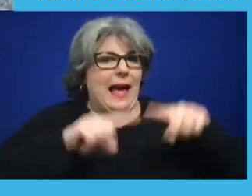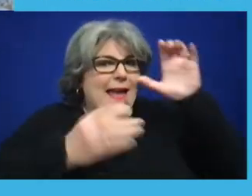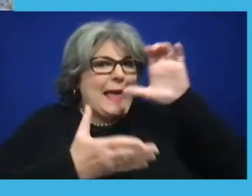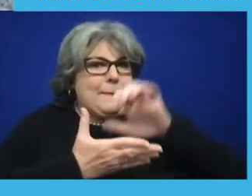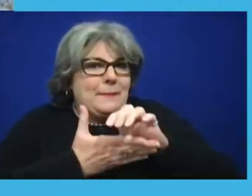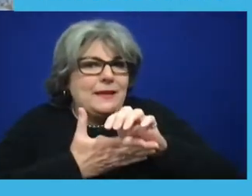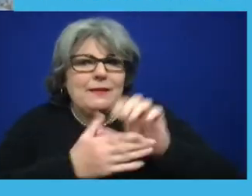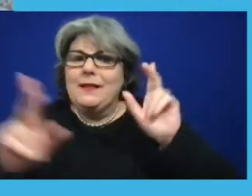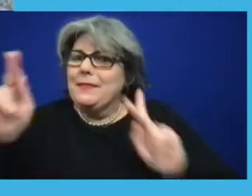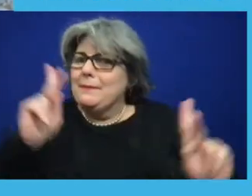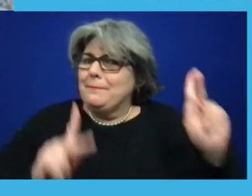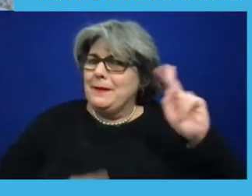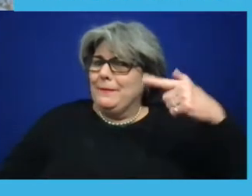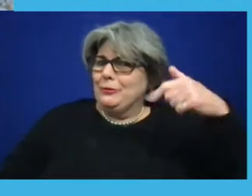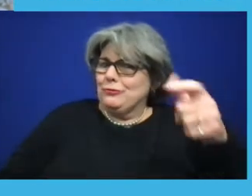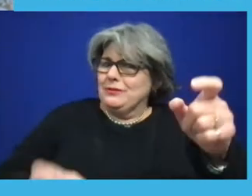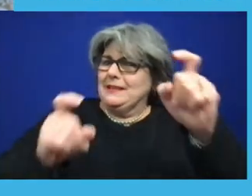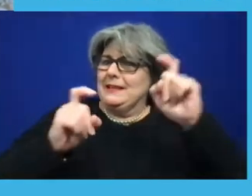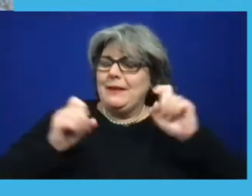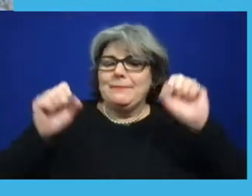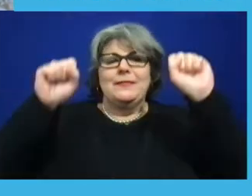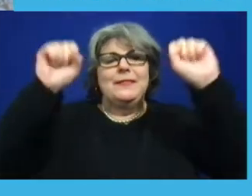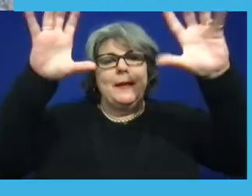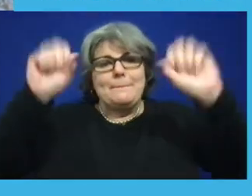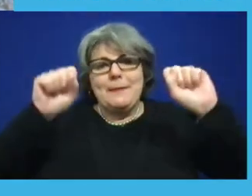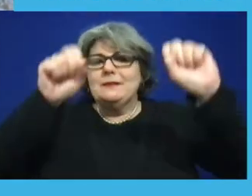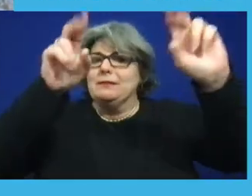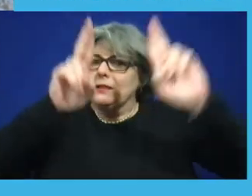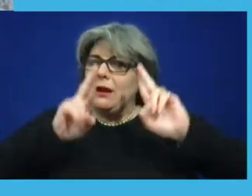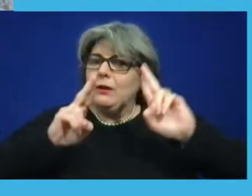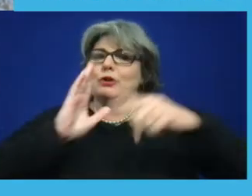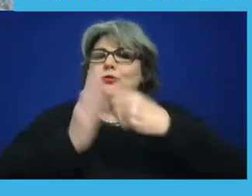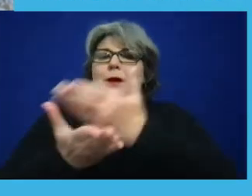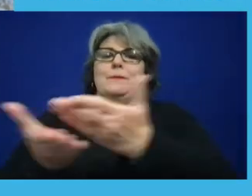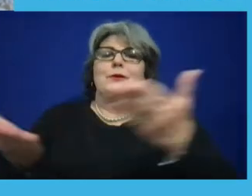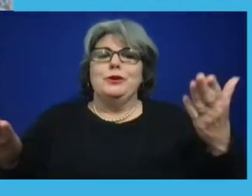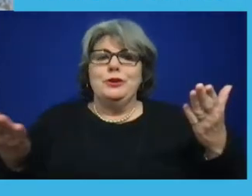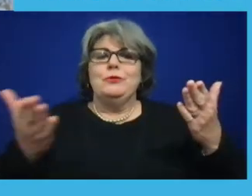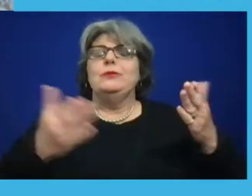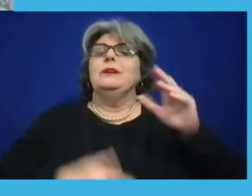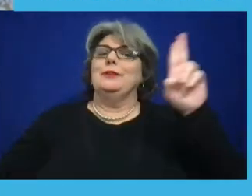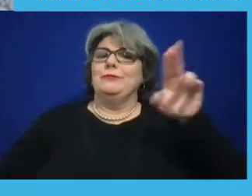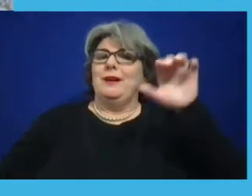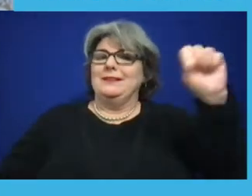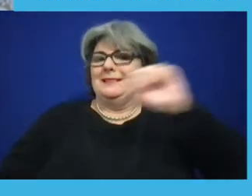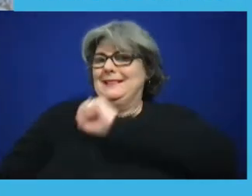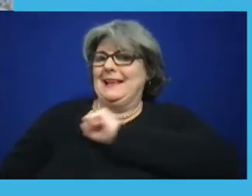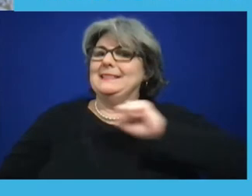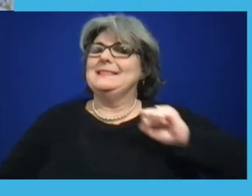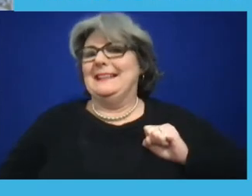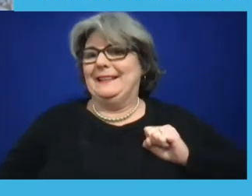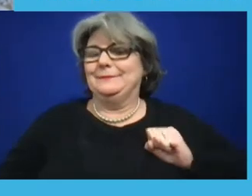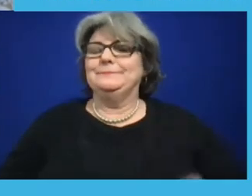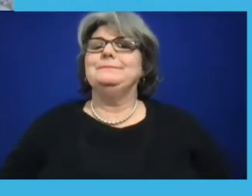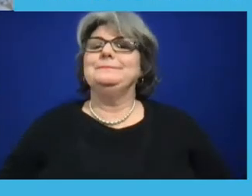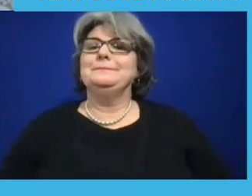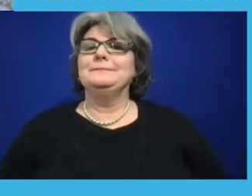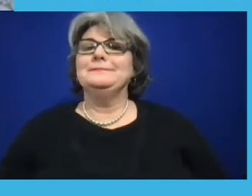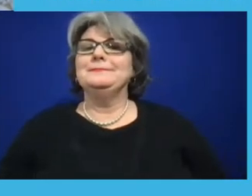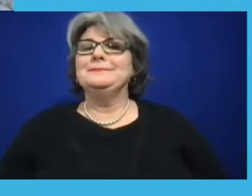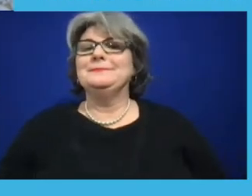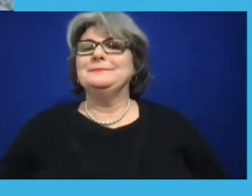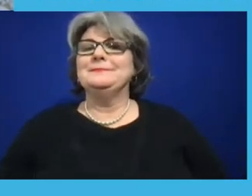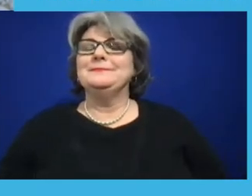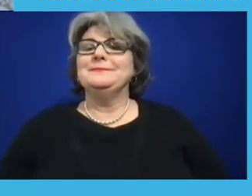every 3 or 4 days I pinch myself because I can't believe that the people of Georgia gave me the amazing honor of representing you in the